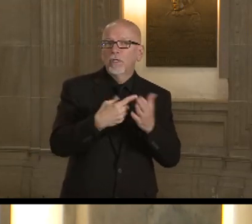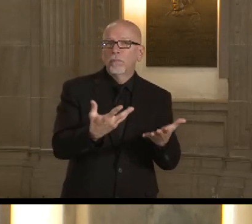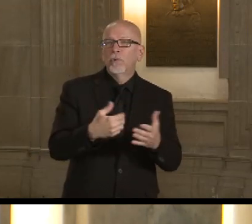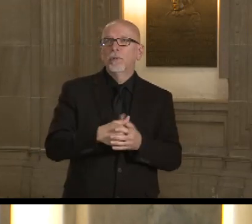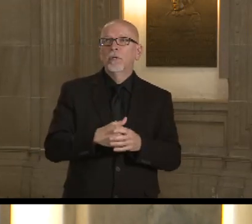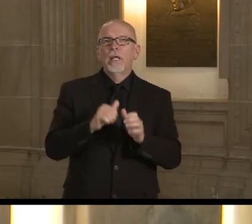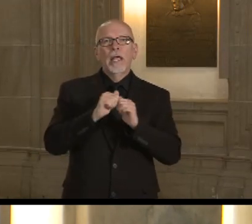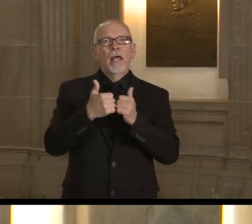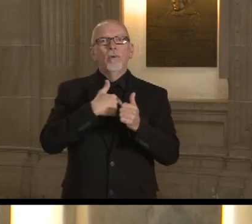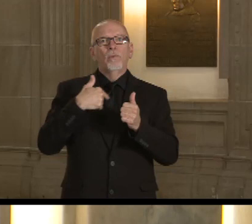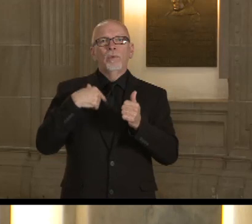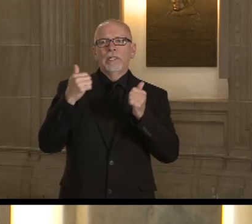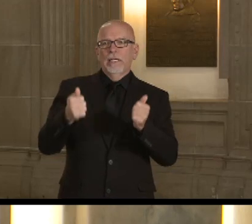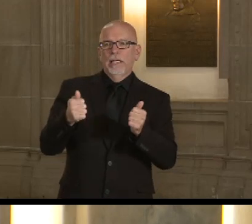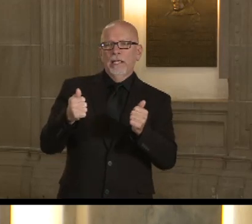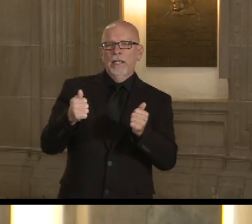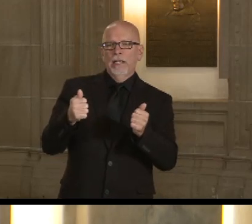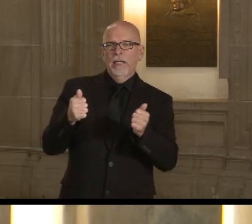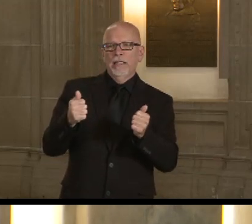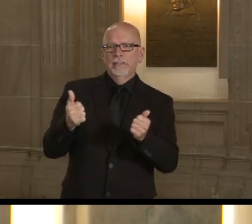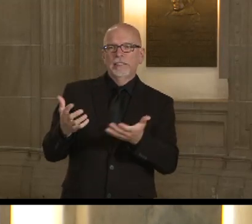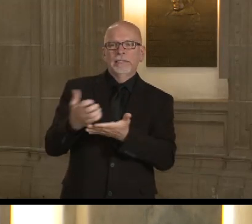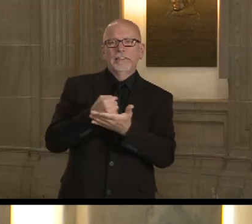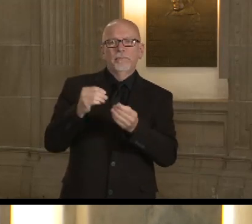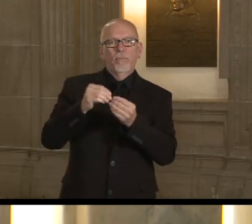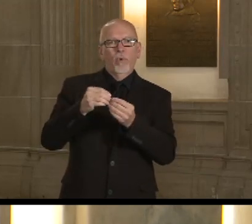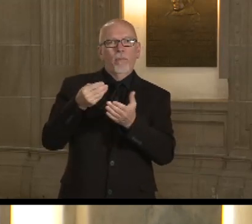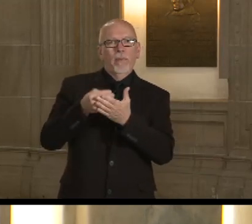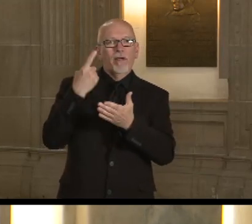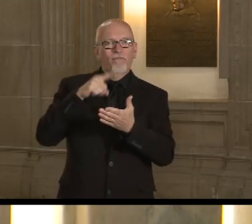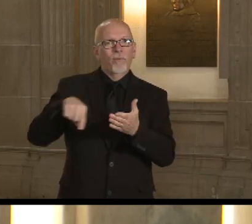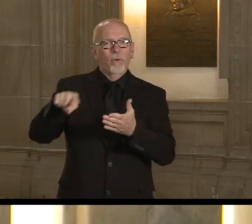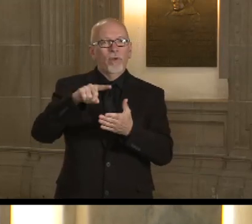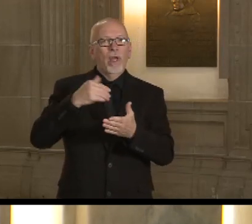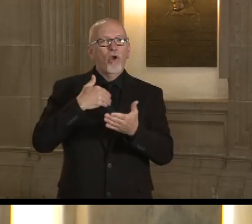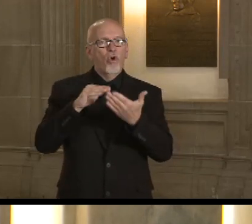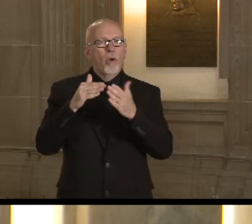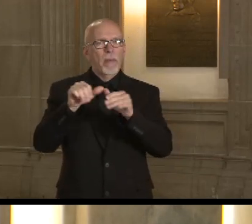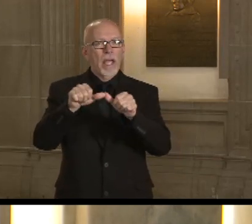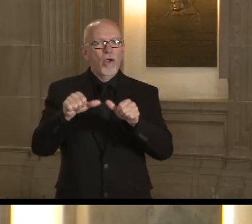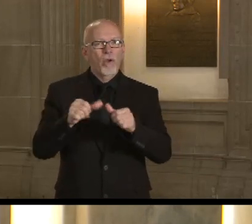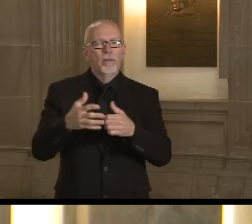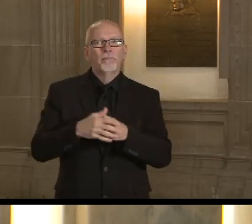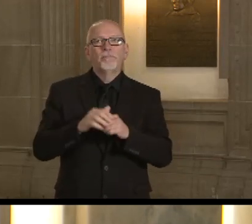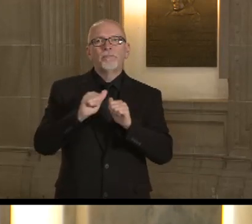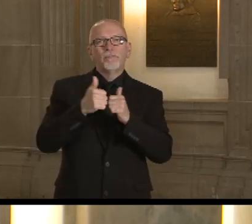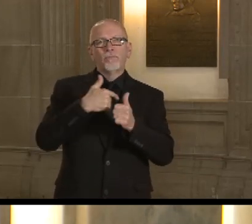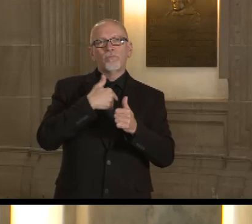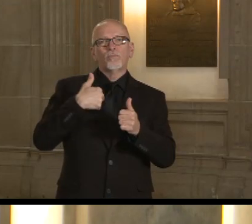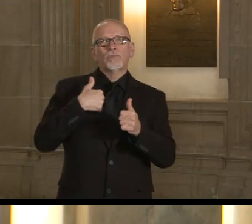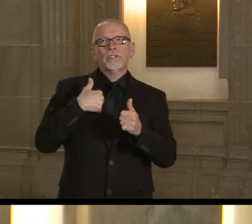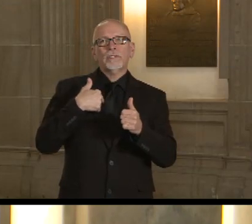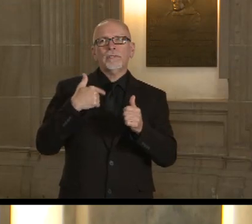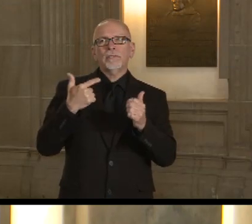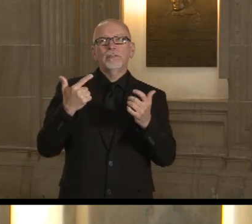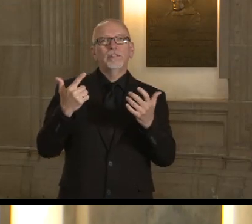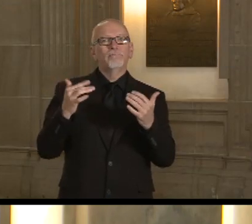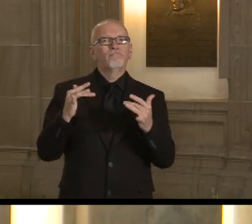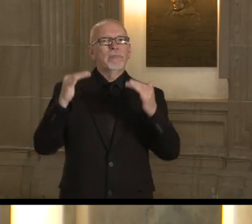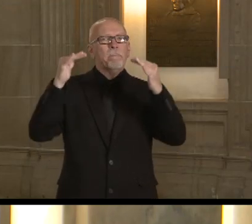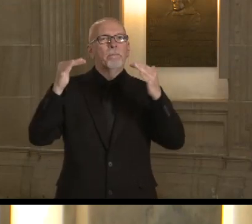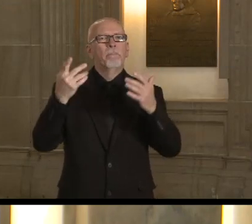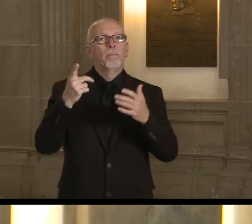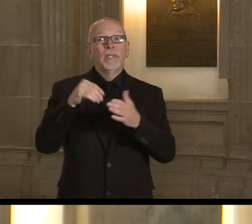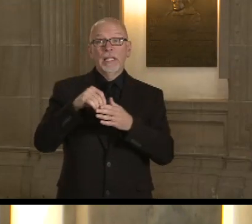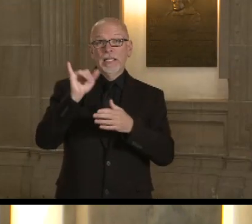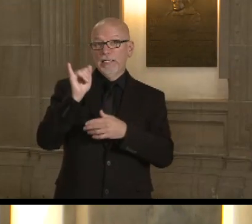we steer in more capital into our urban areas? How do we skill up? Fortunately,